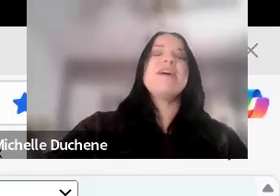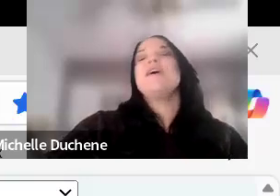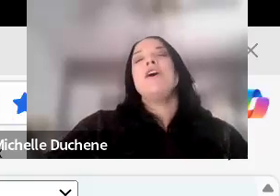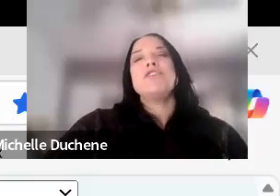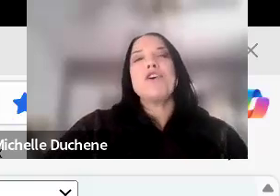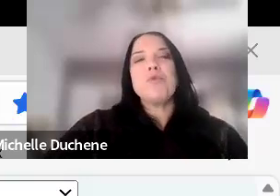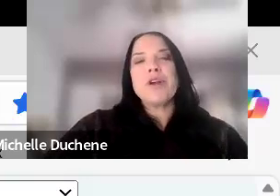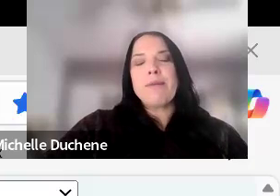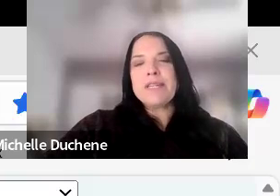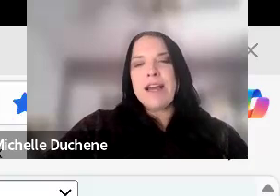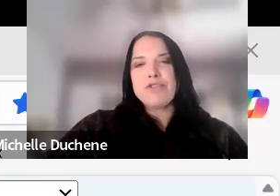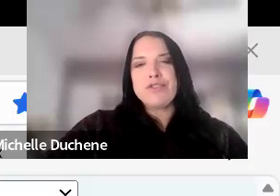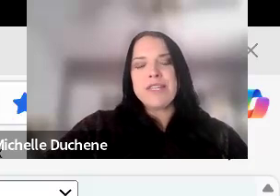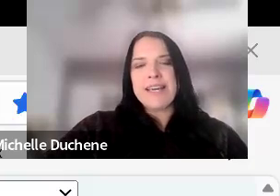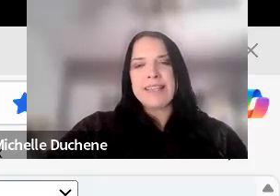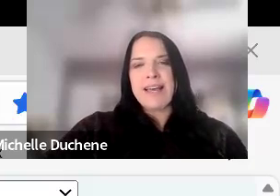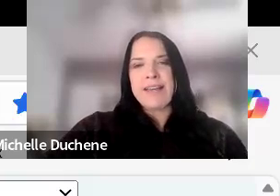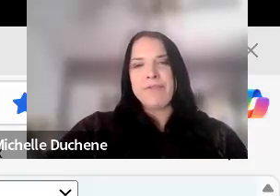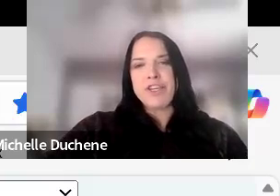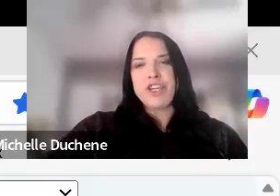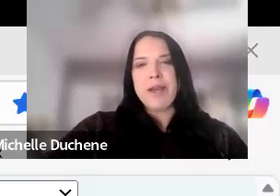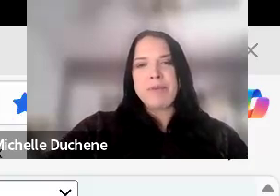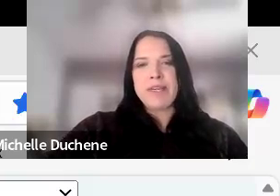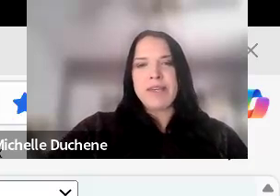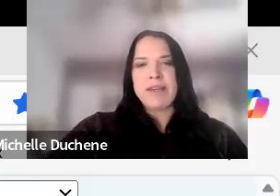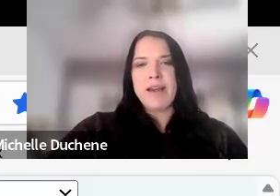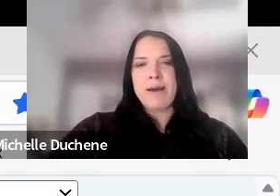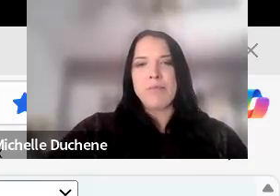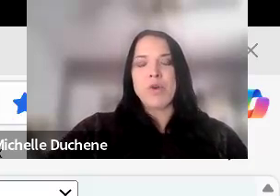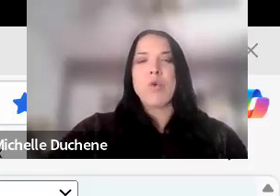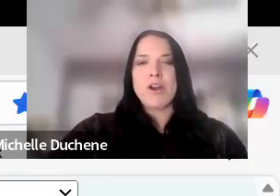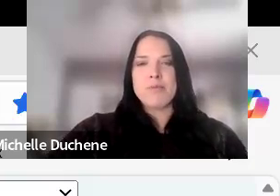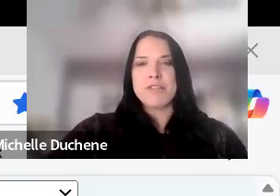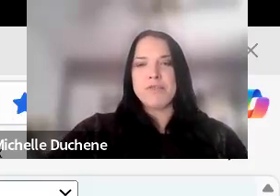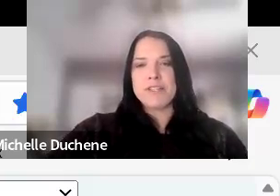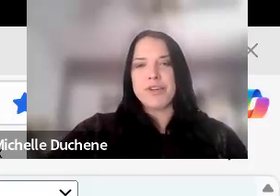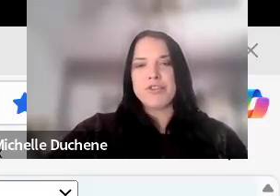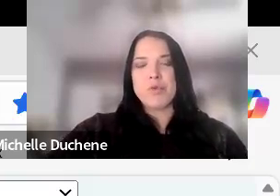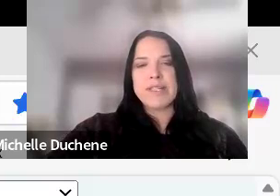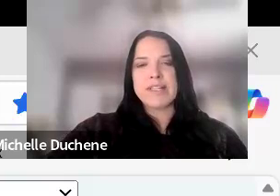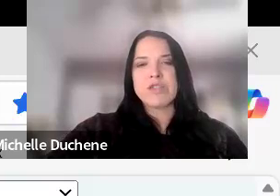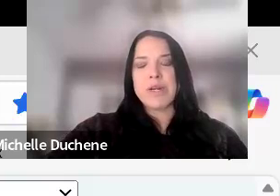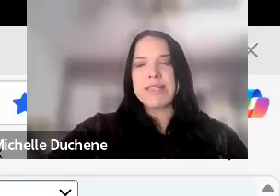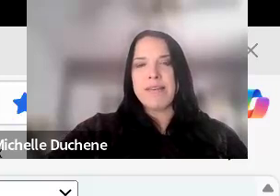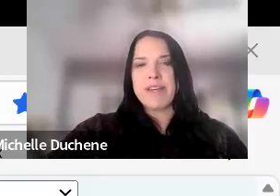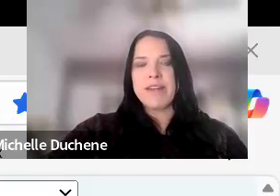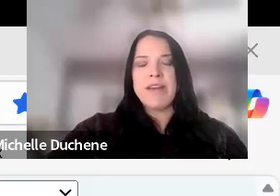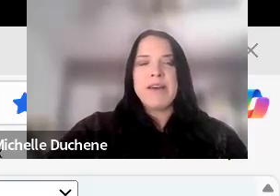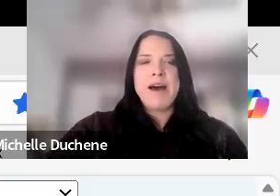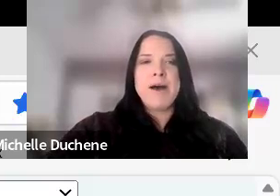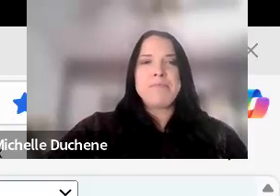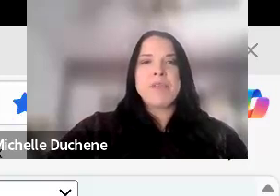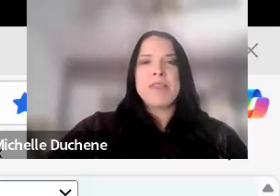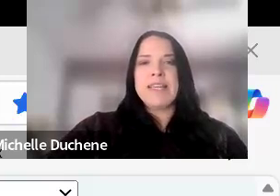Yes. Okay, perfect. So we're coming down to the deadline for the QIP requirements for fiscal year